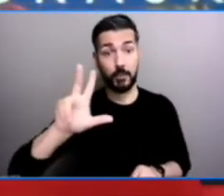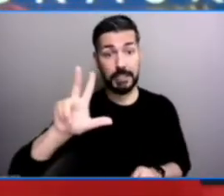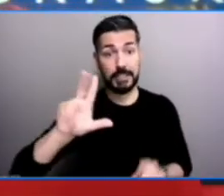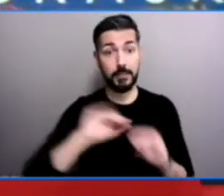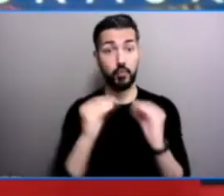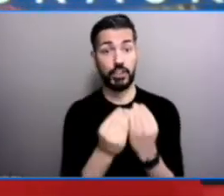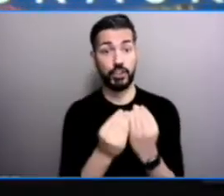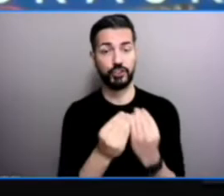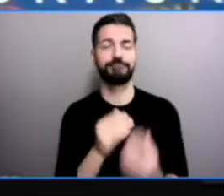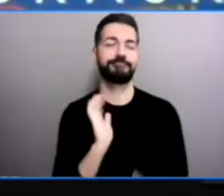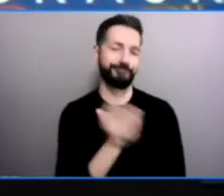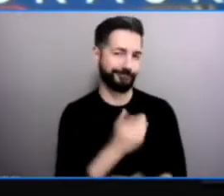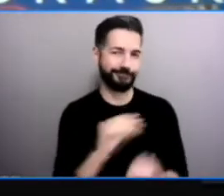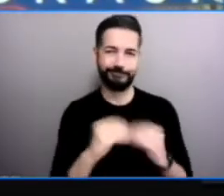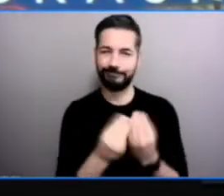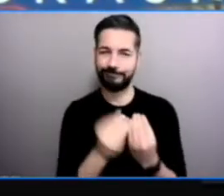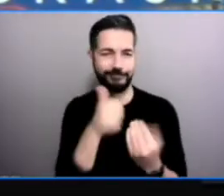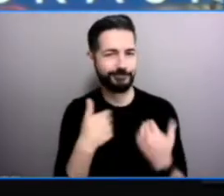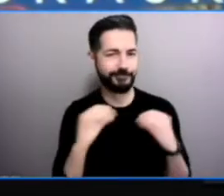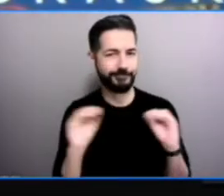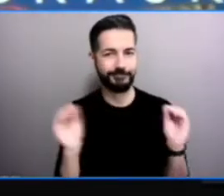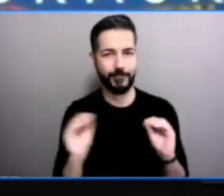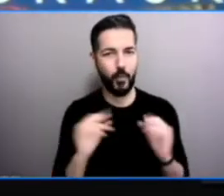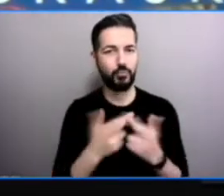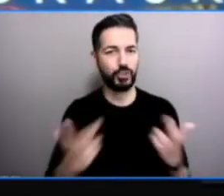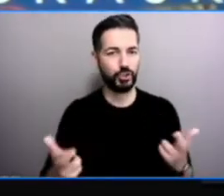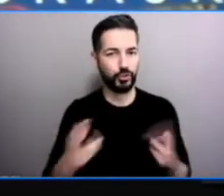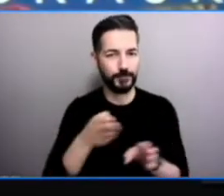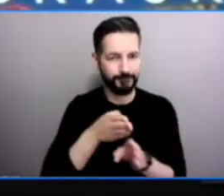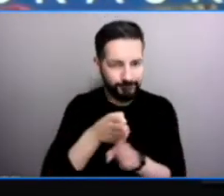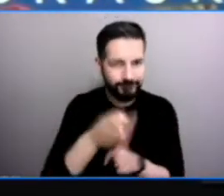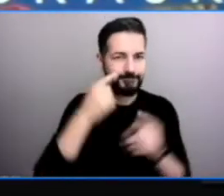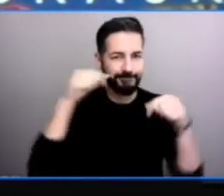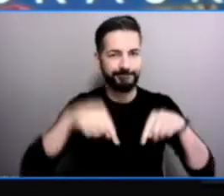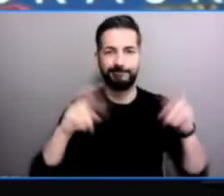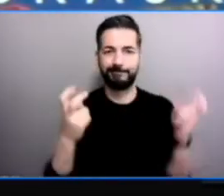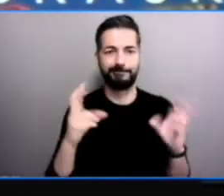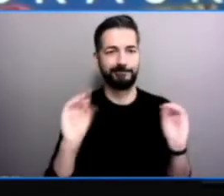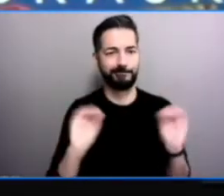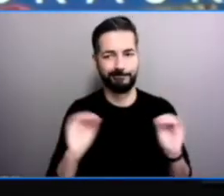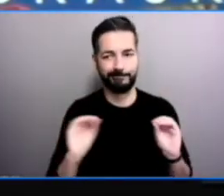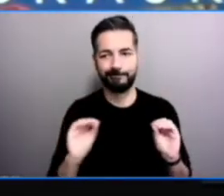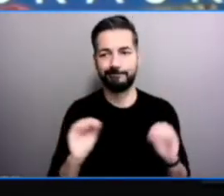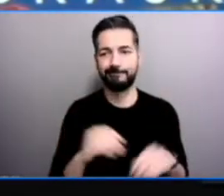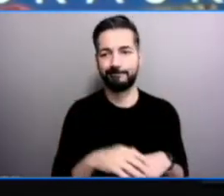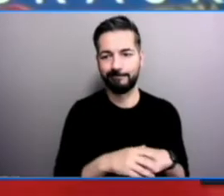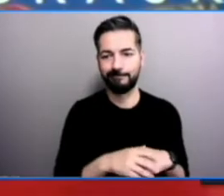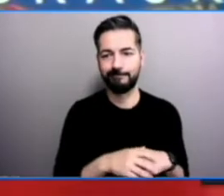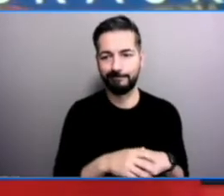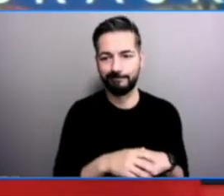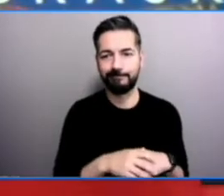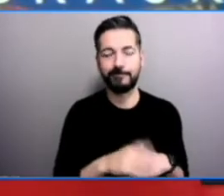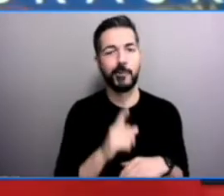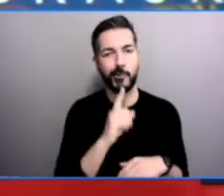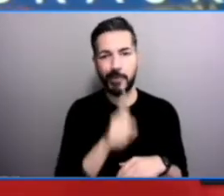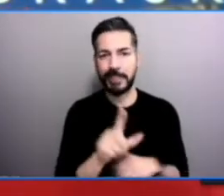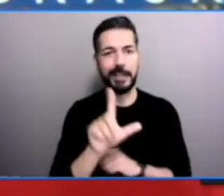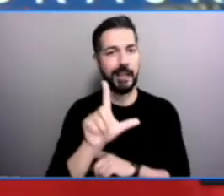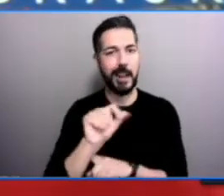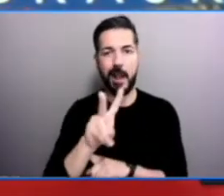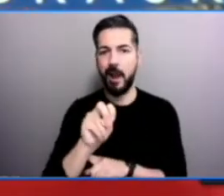initiatives, because there are a lot of things where the people of Nebraska are just so ready for